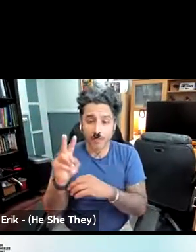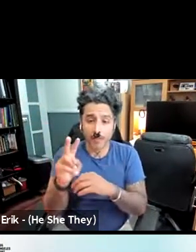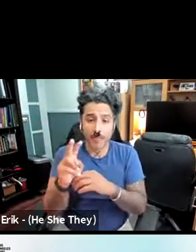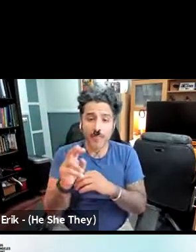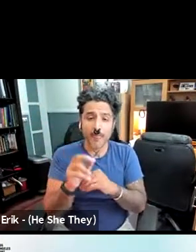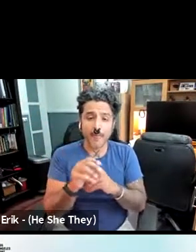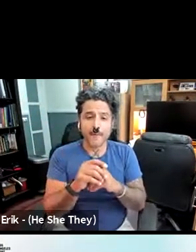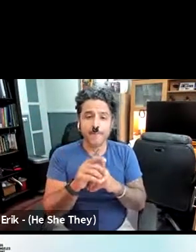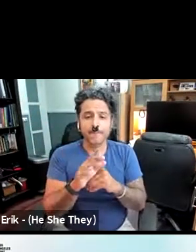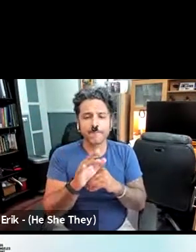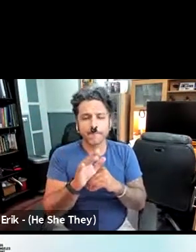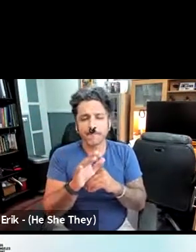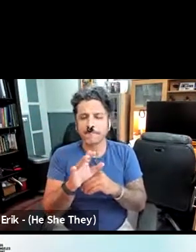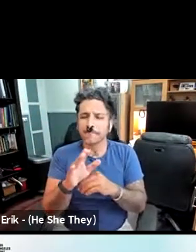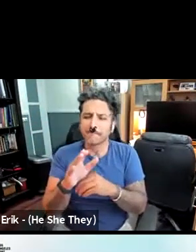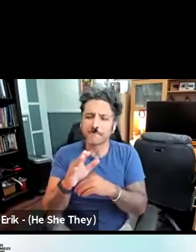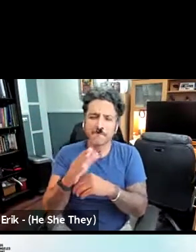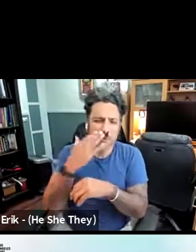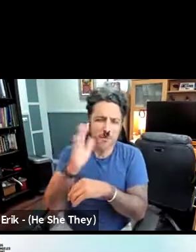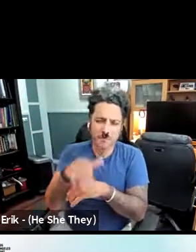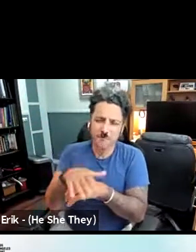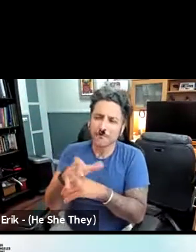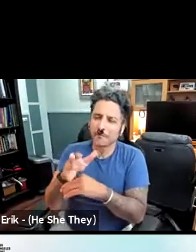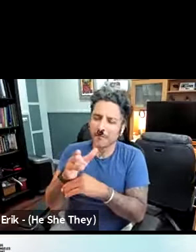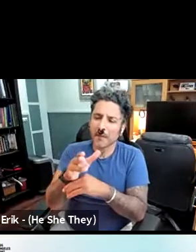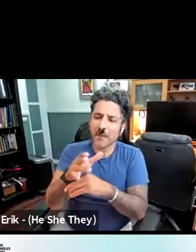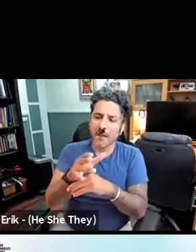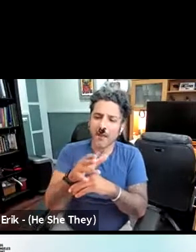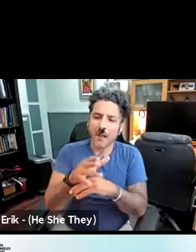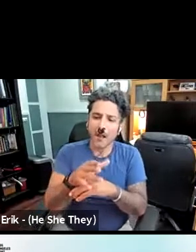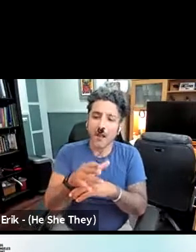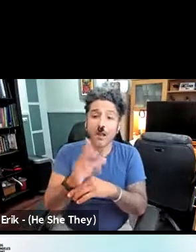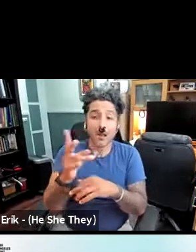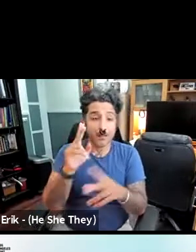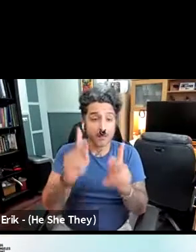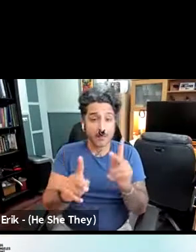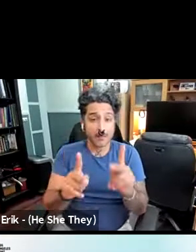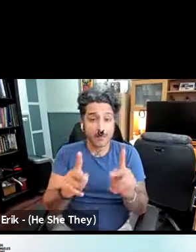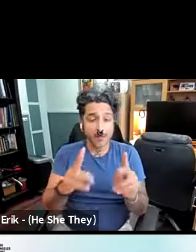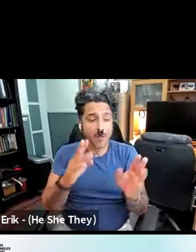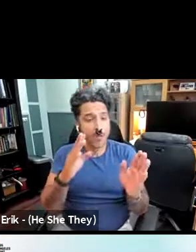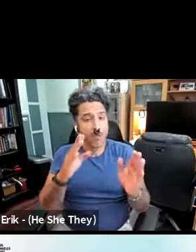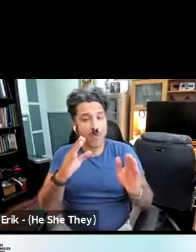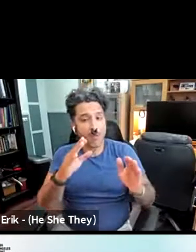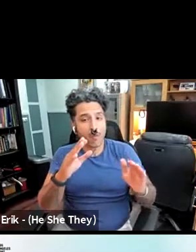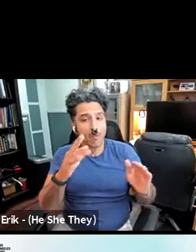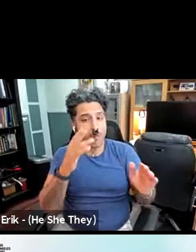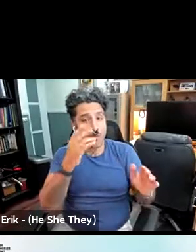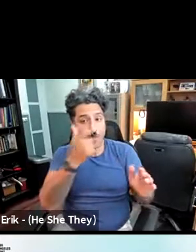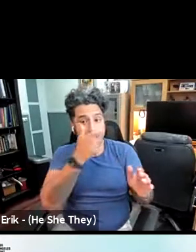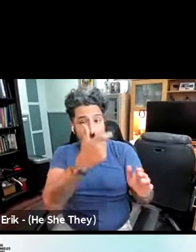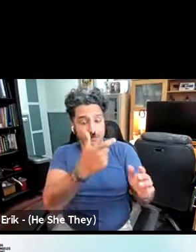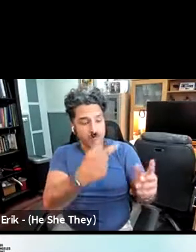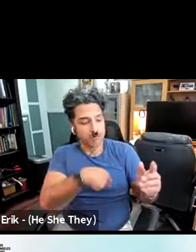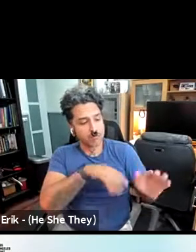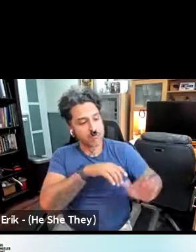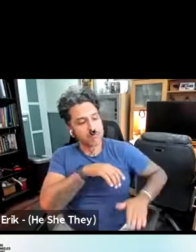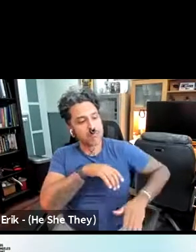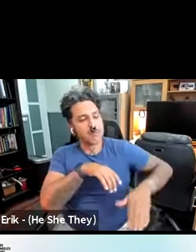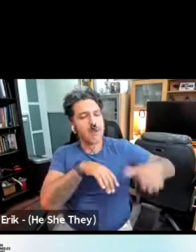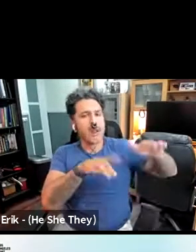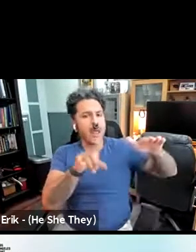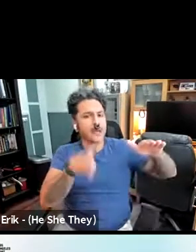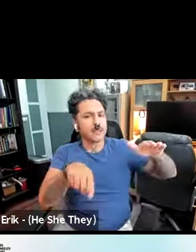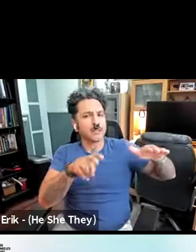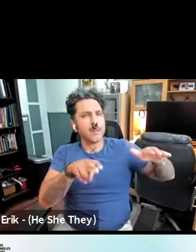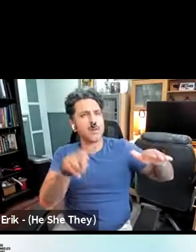know, to see people who watched me grow up be honored, and I had to sit back and think for a moment,